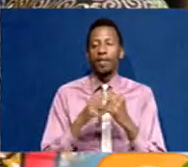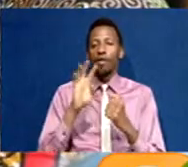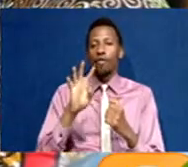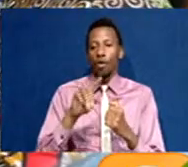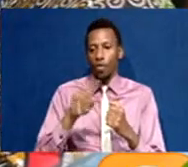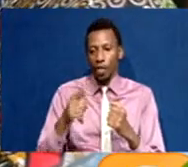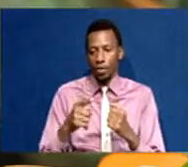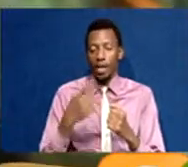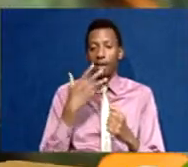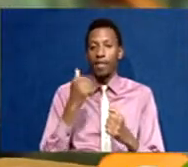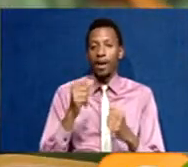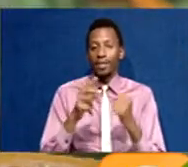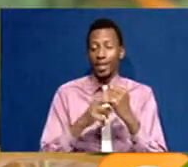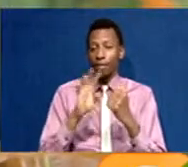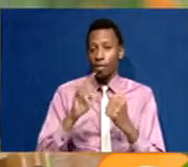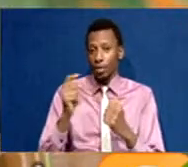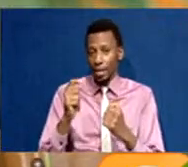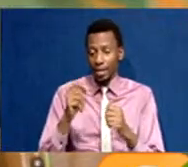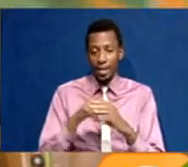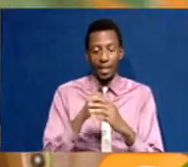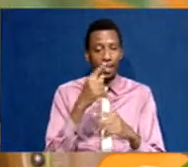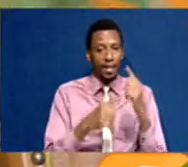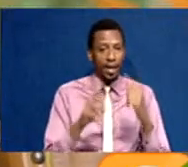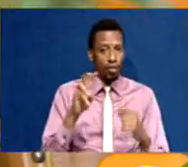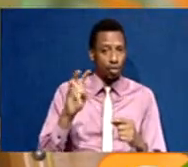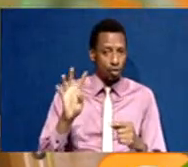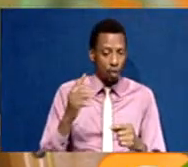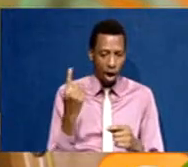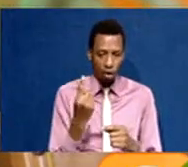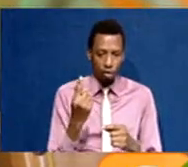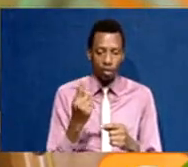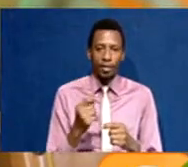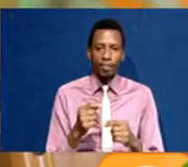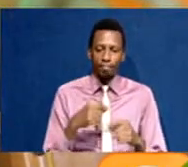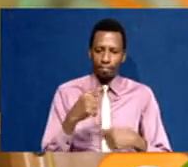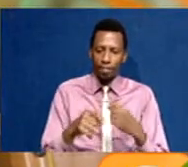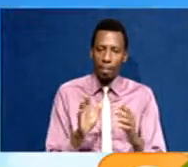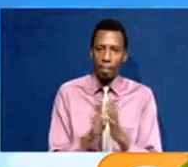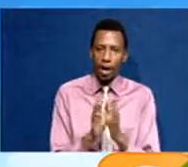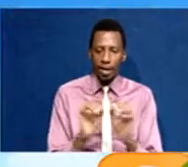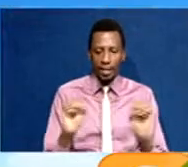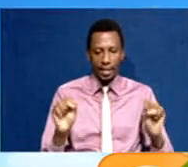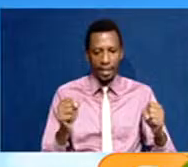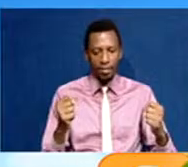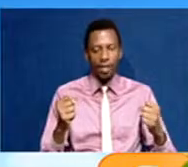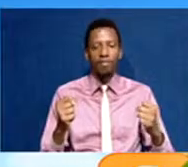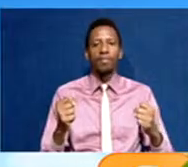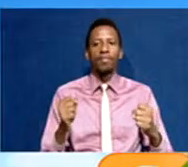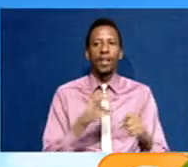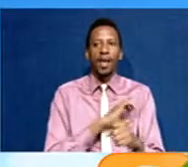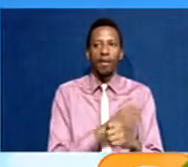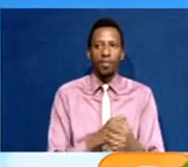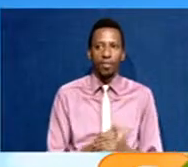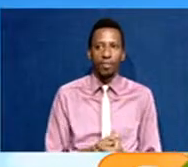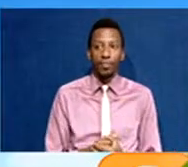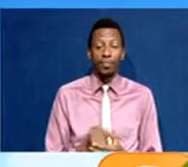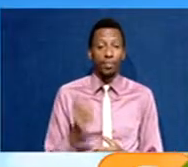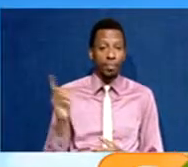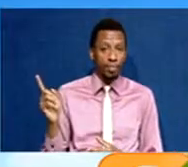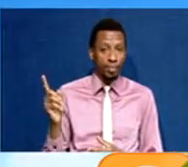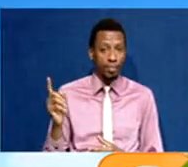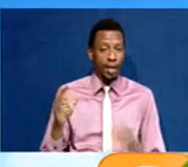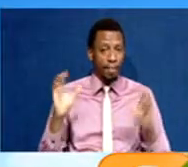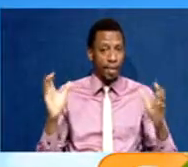574,574 tons in 2024 alone, intensifying its conservation efforts. Large infrastructure projects done